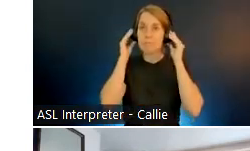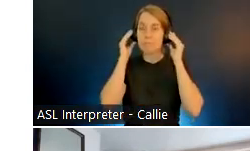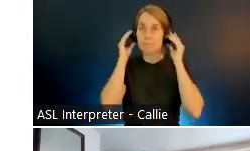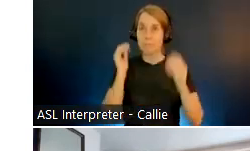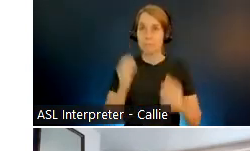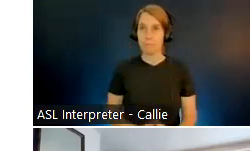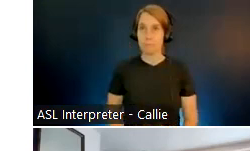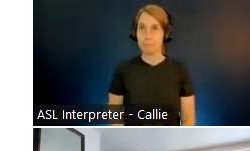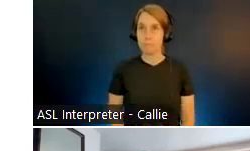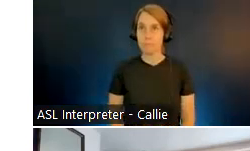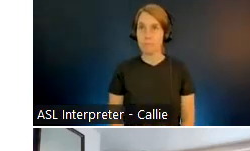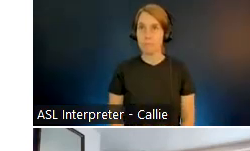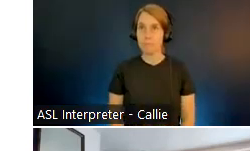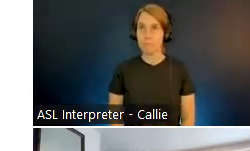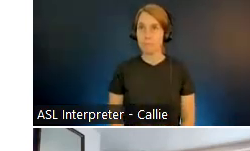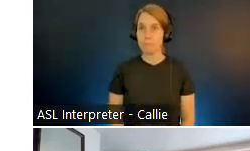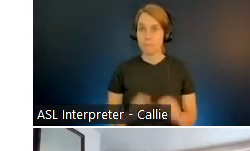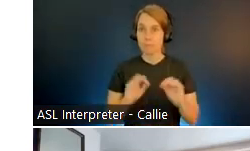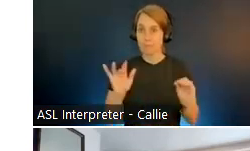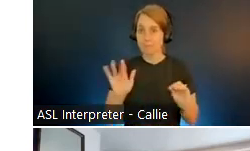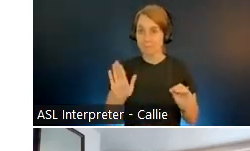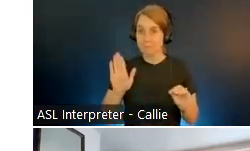And make sure no hands are raised.